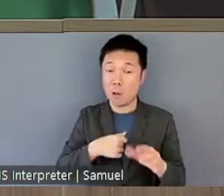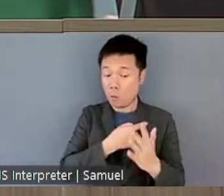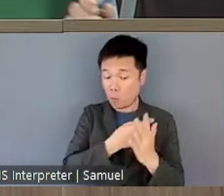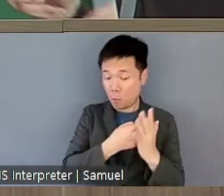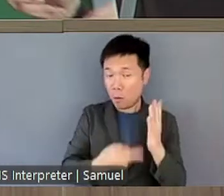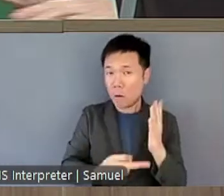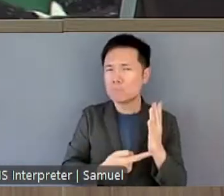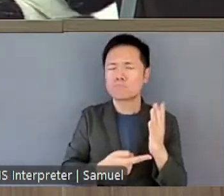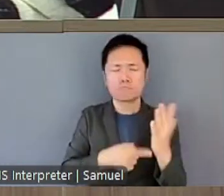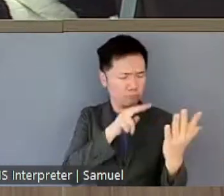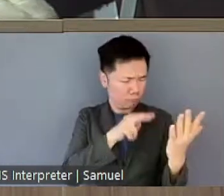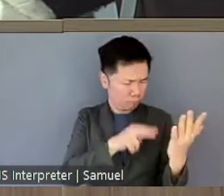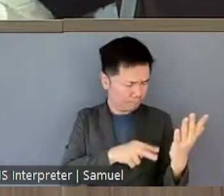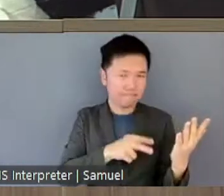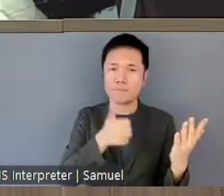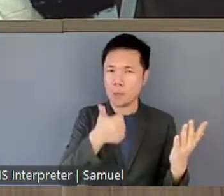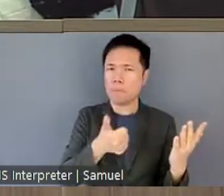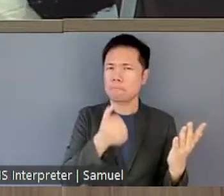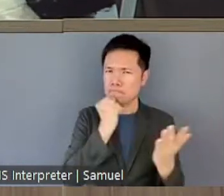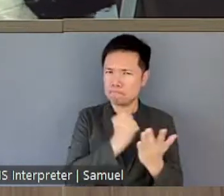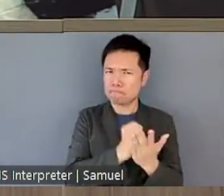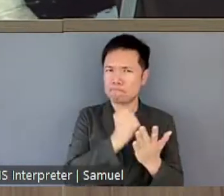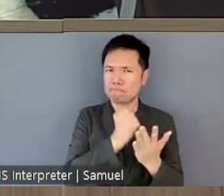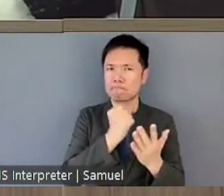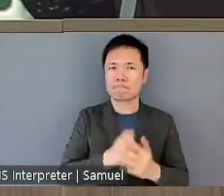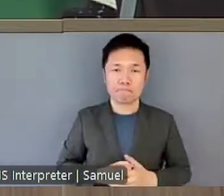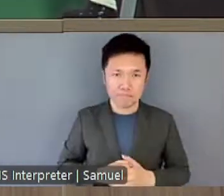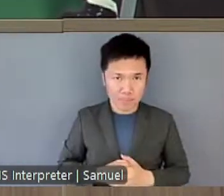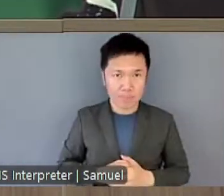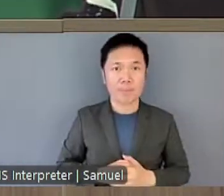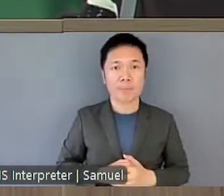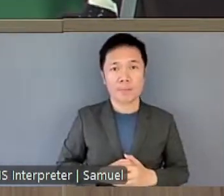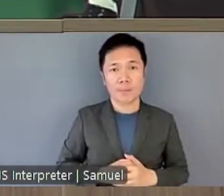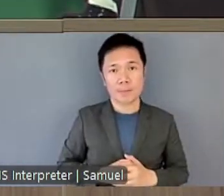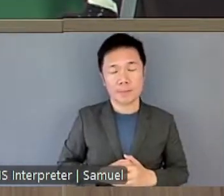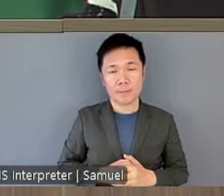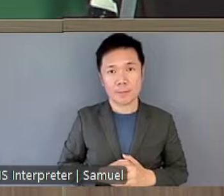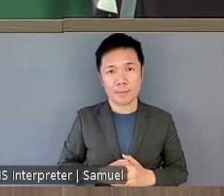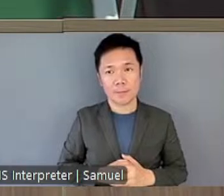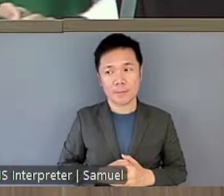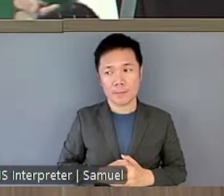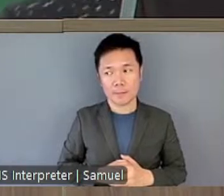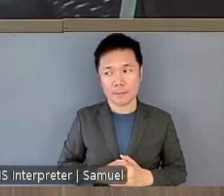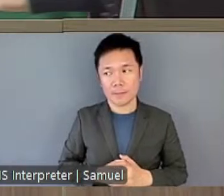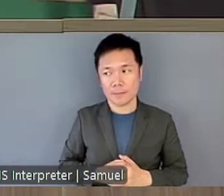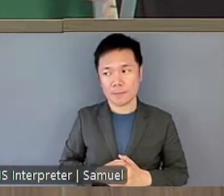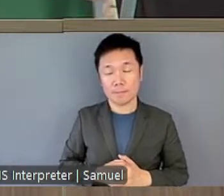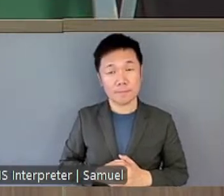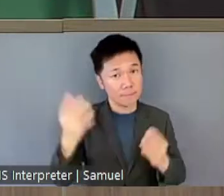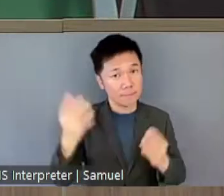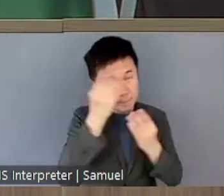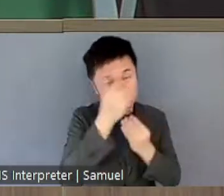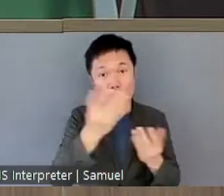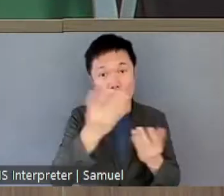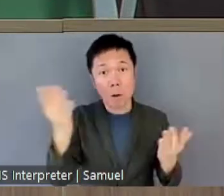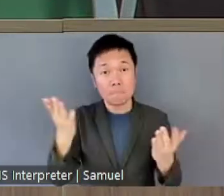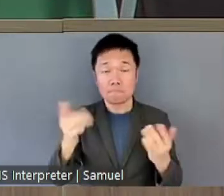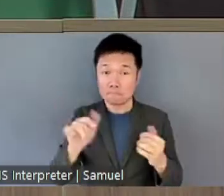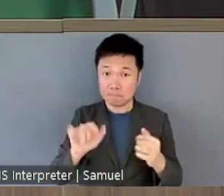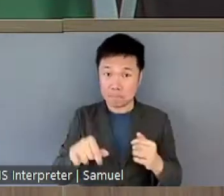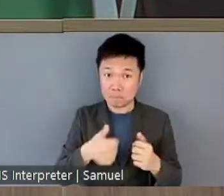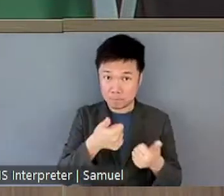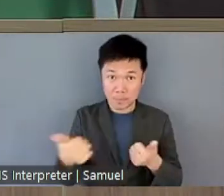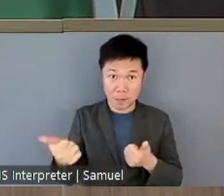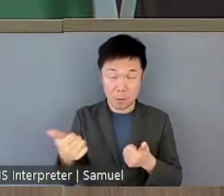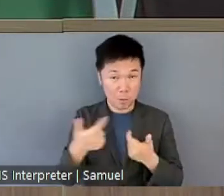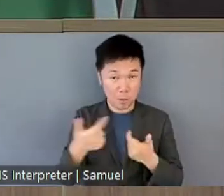found them to be in order. May I take it that it is the wish